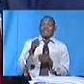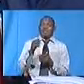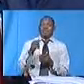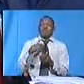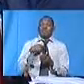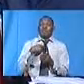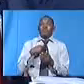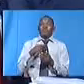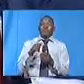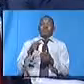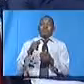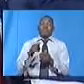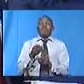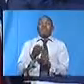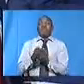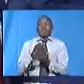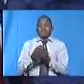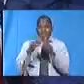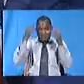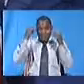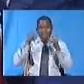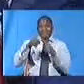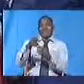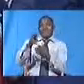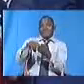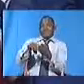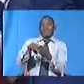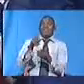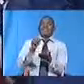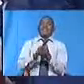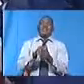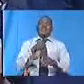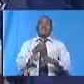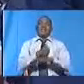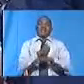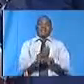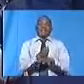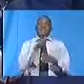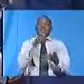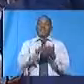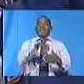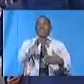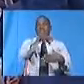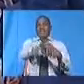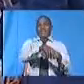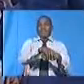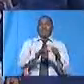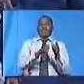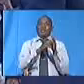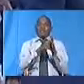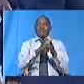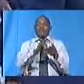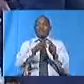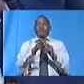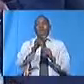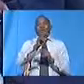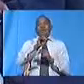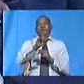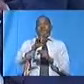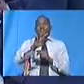allegations. Then this is the attachment to the Exhibit 43. Paragraph 2